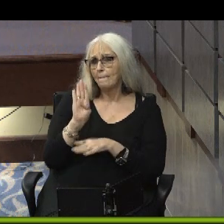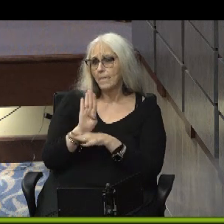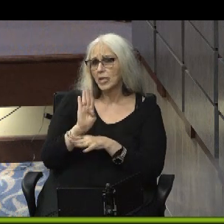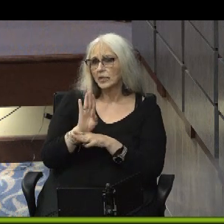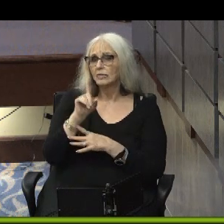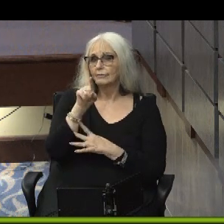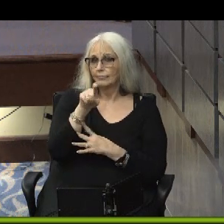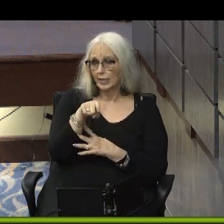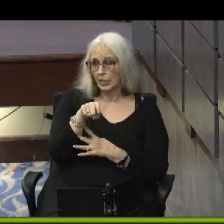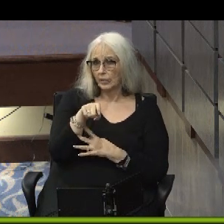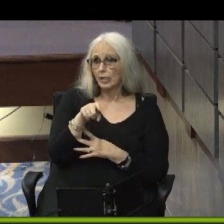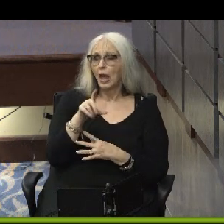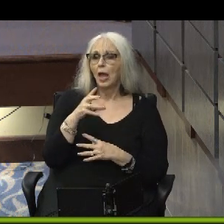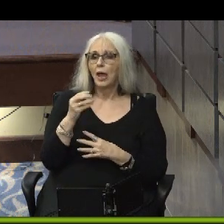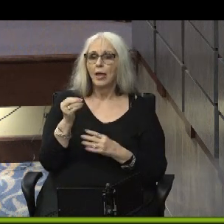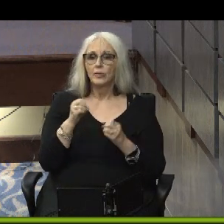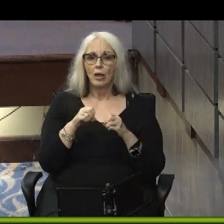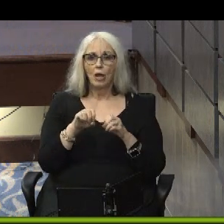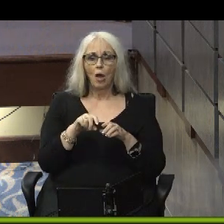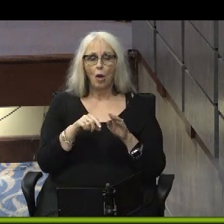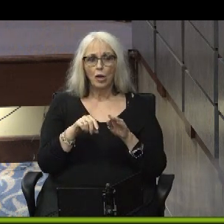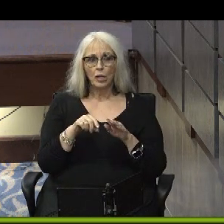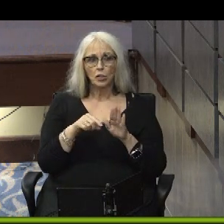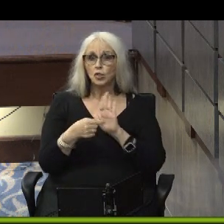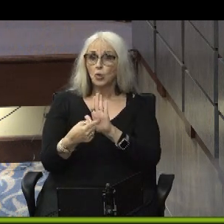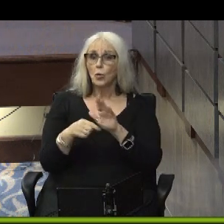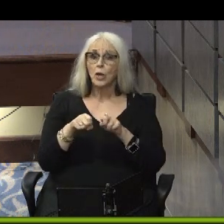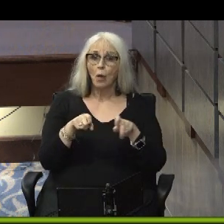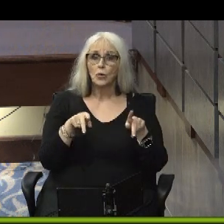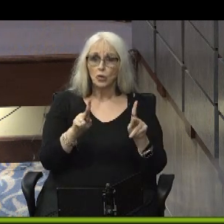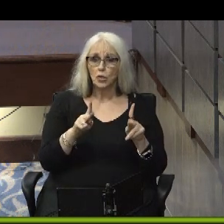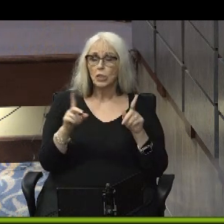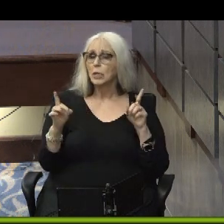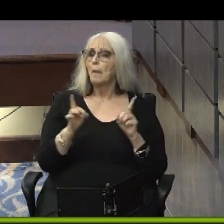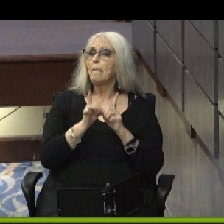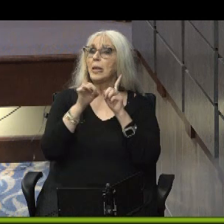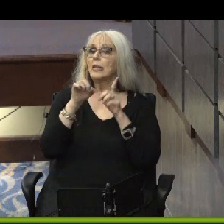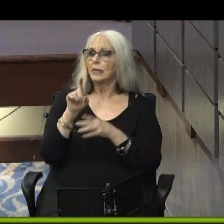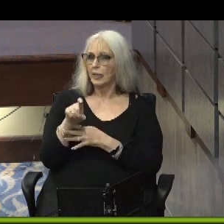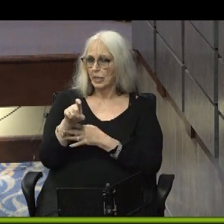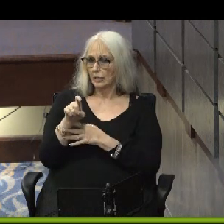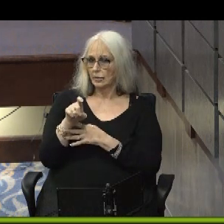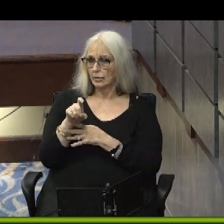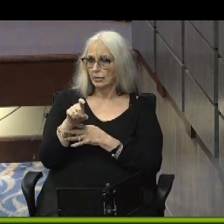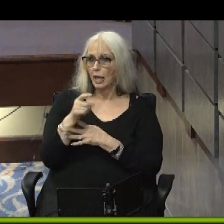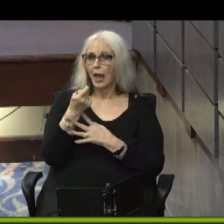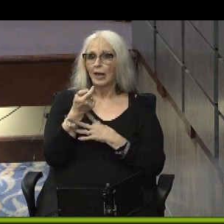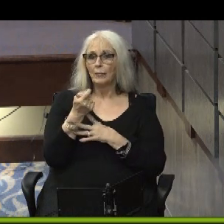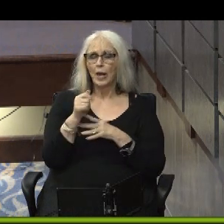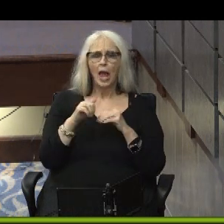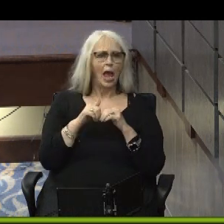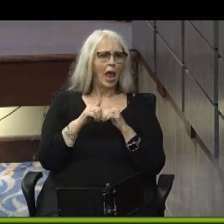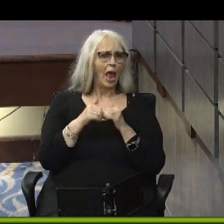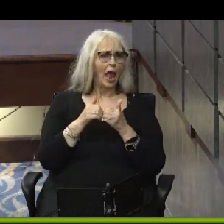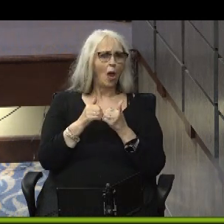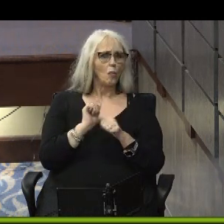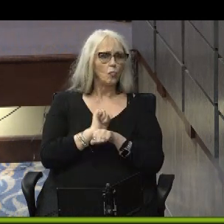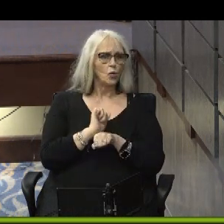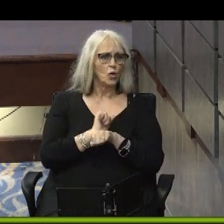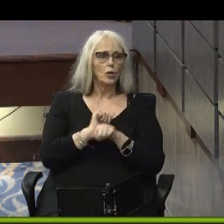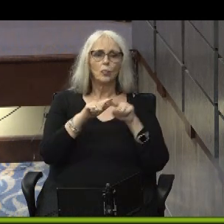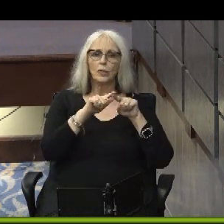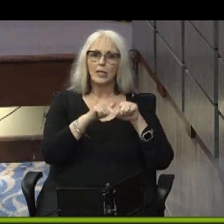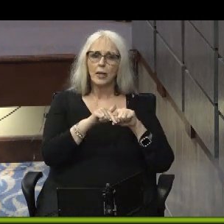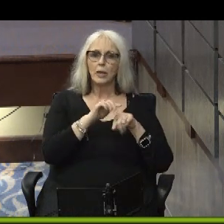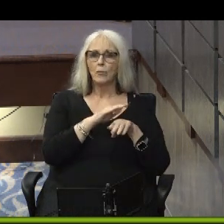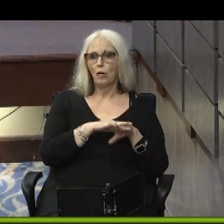of uncovering the opportunities to meet those needs. And so a little bit about how we work, we really rely on